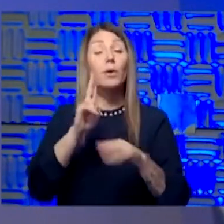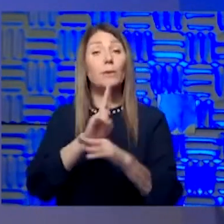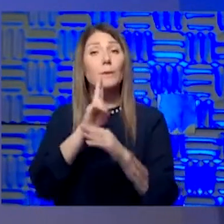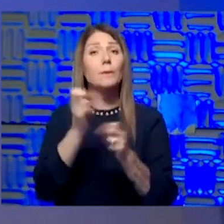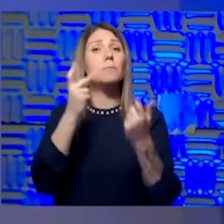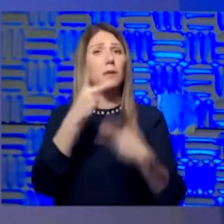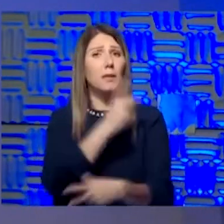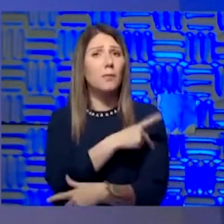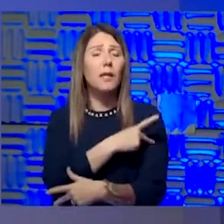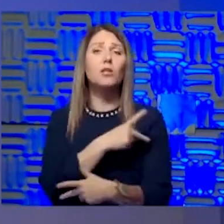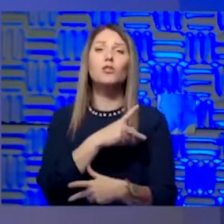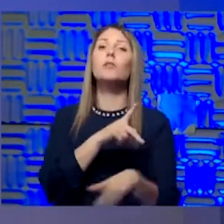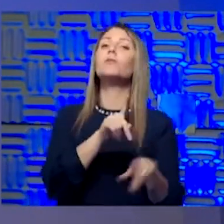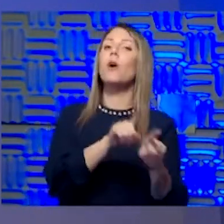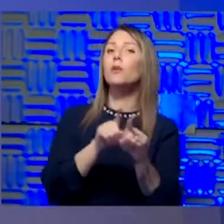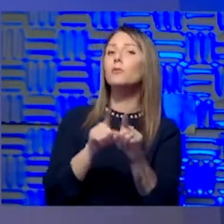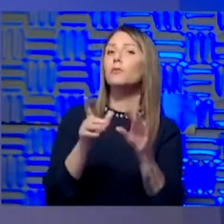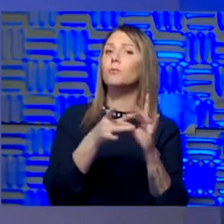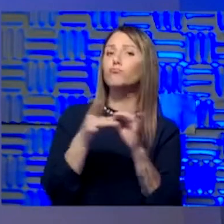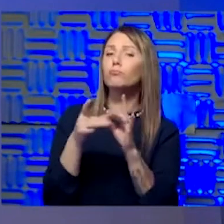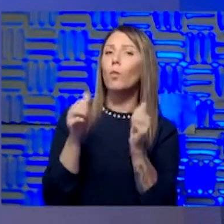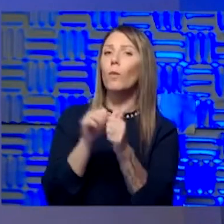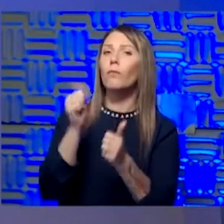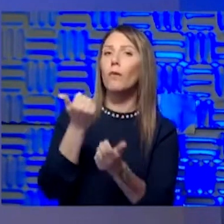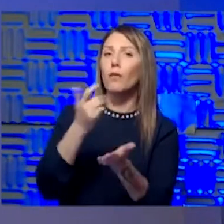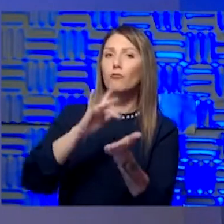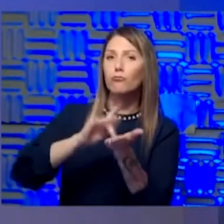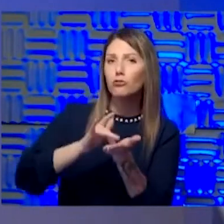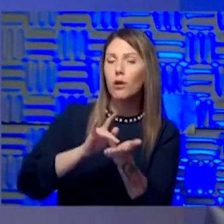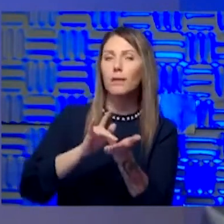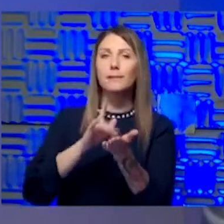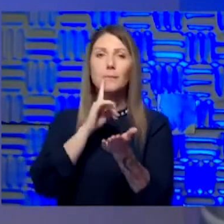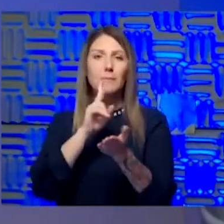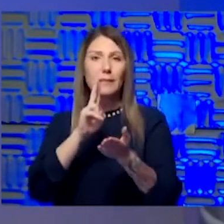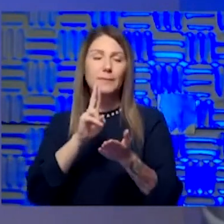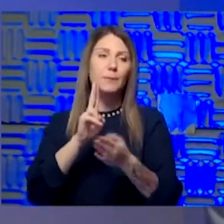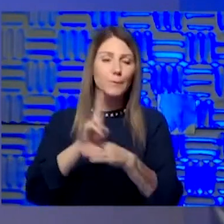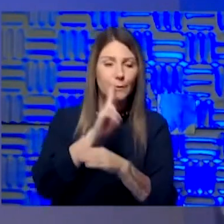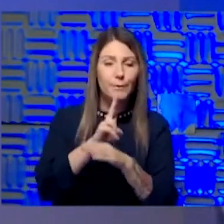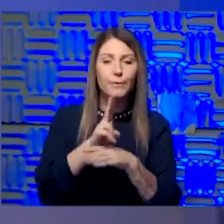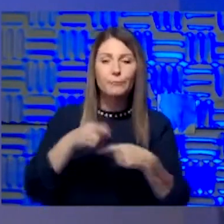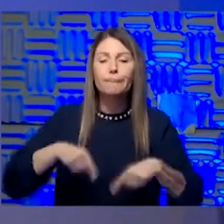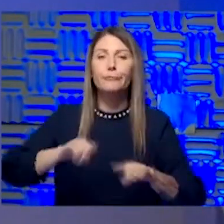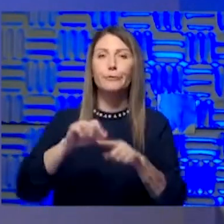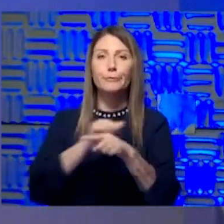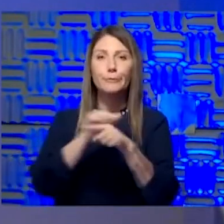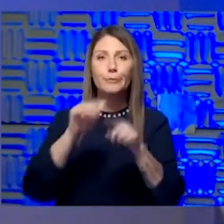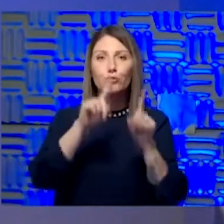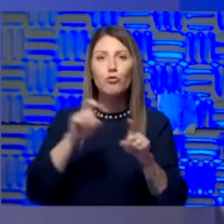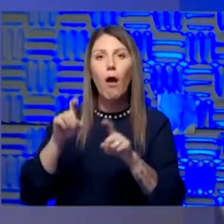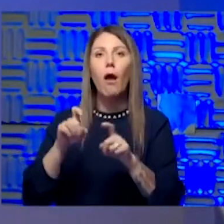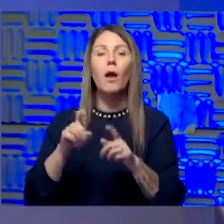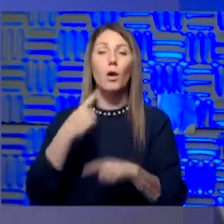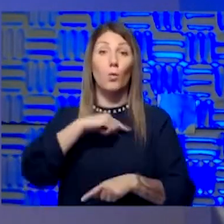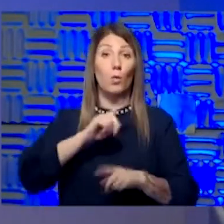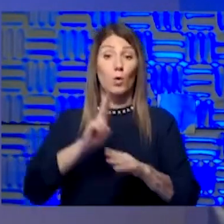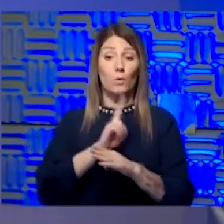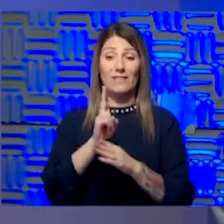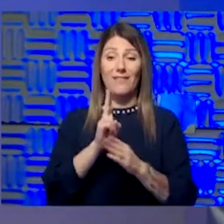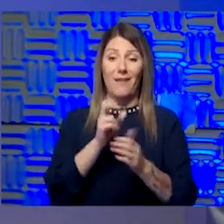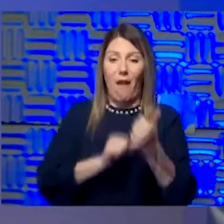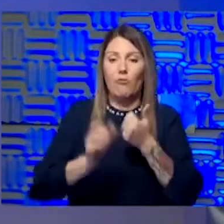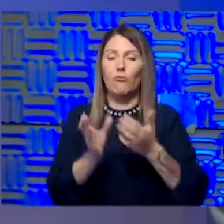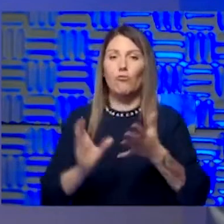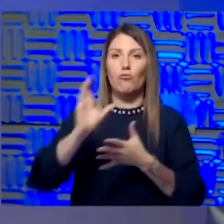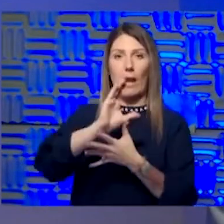other drugs that have been looked at and used in trial method. Again, we're using these under criteria to